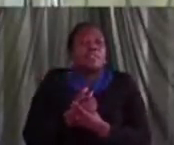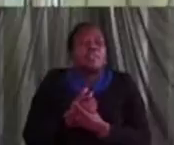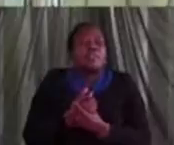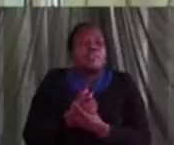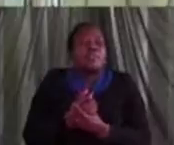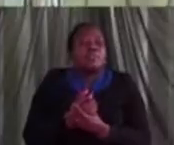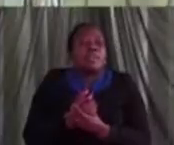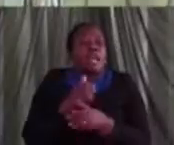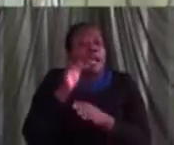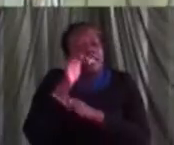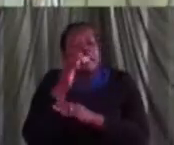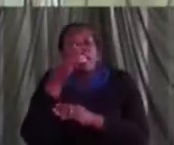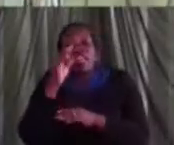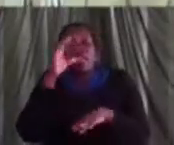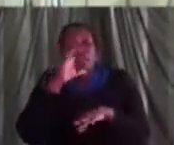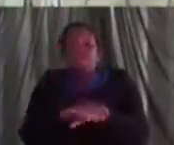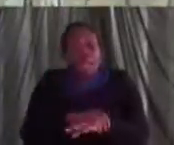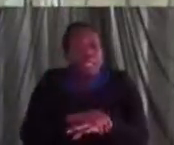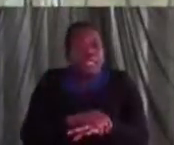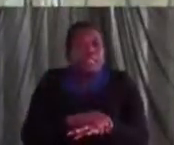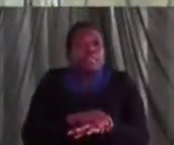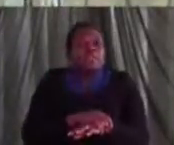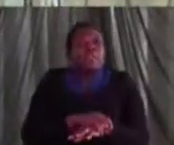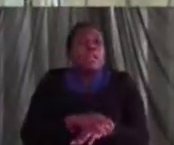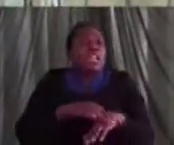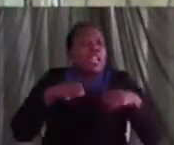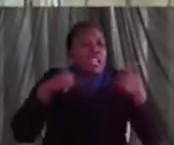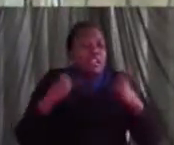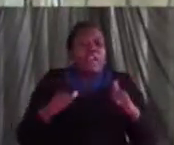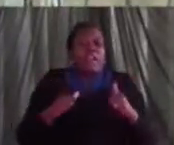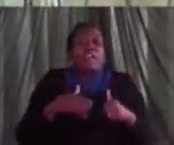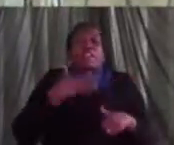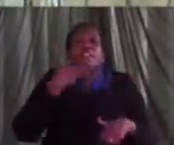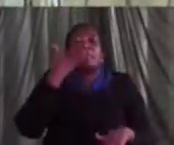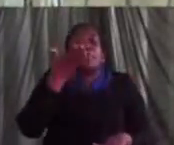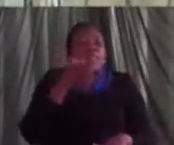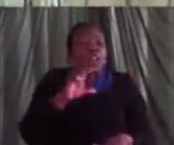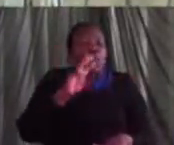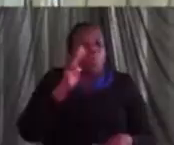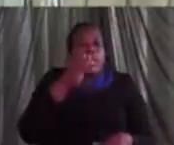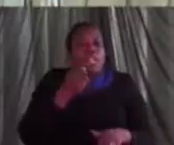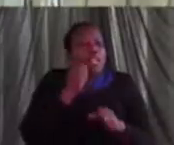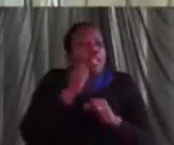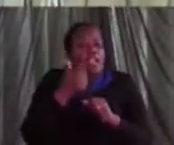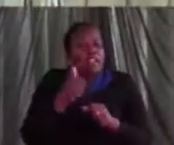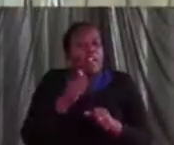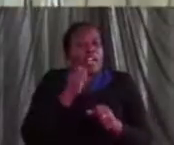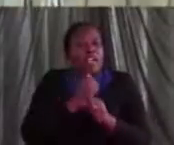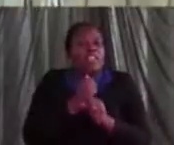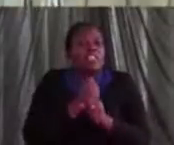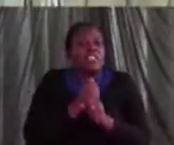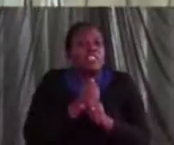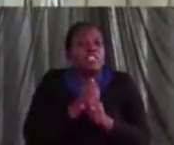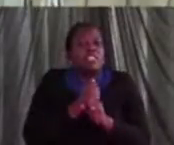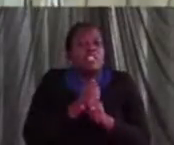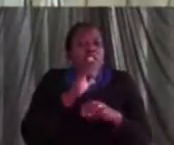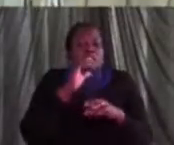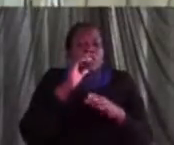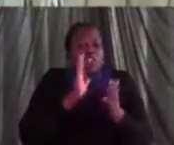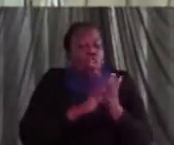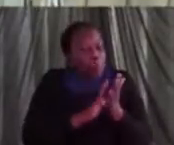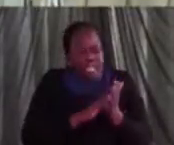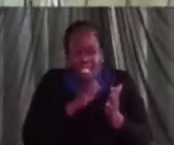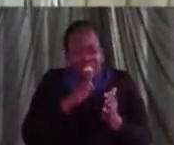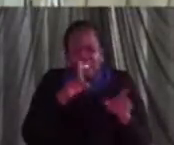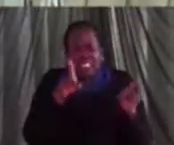issue. But what I'm saying is they were unresponsive. We did not get a comment from them. And this is of concern to